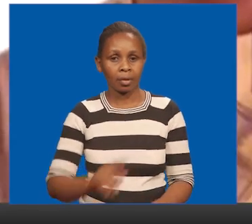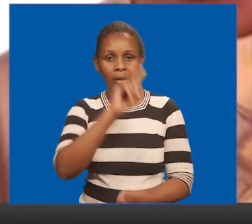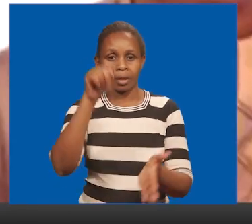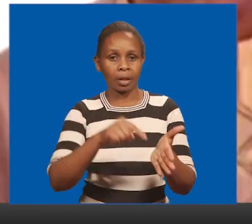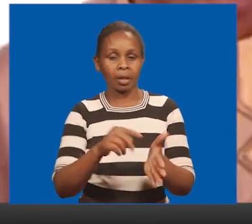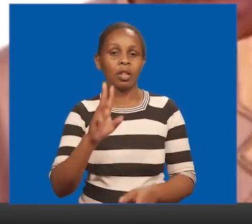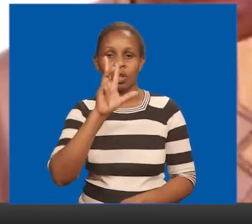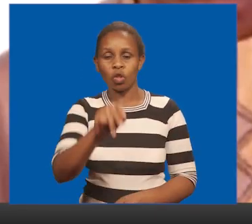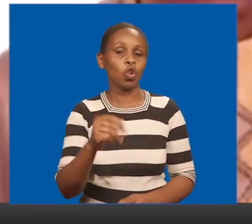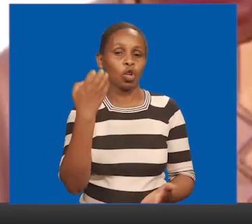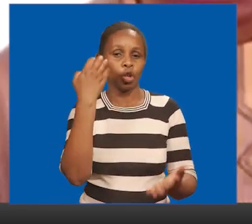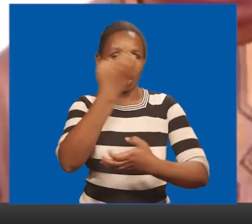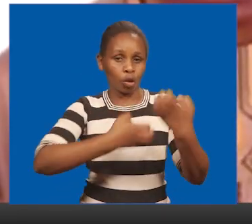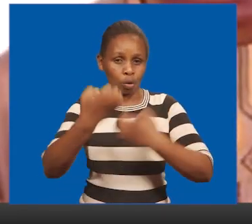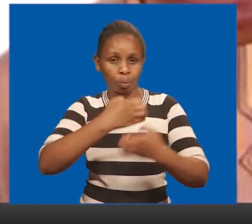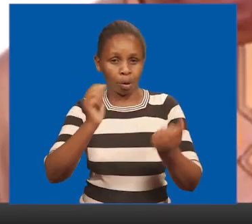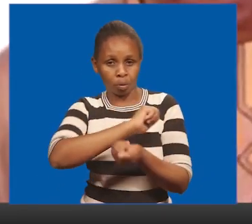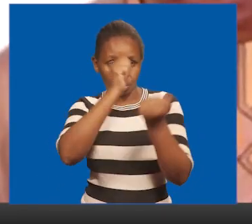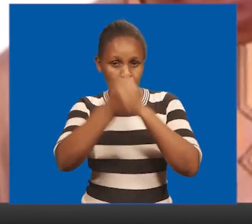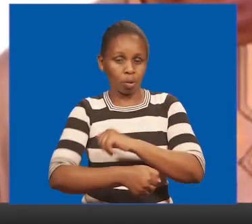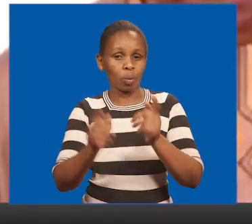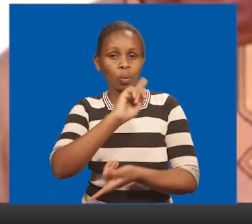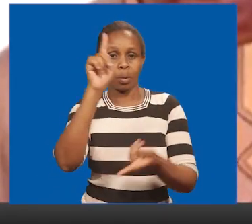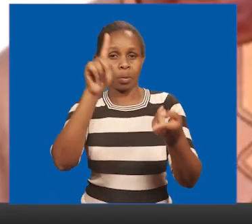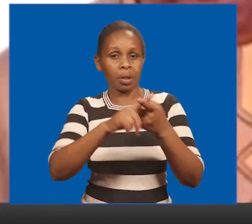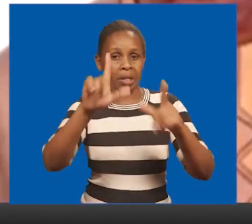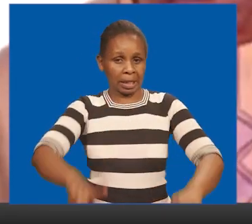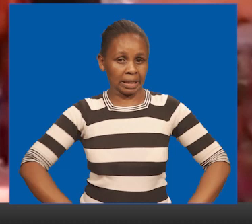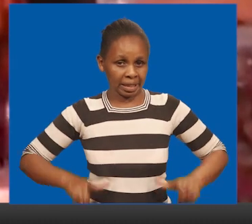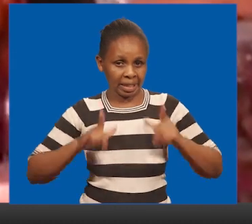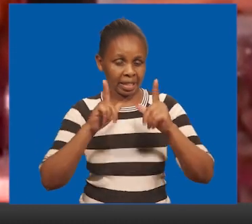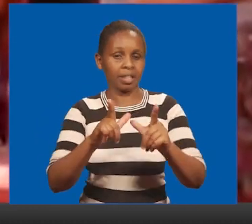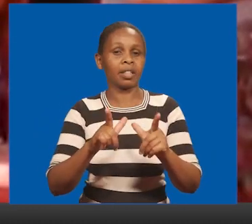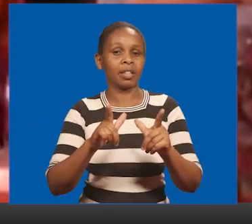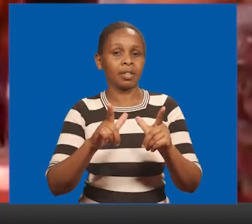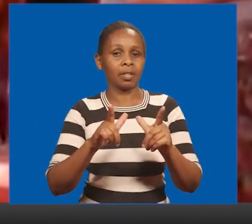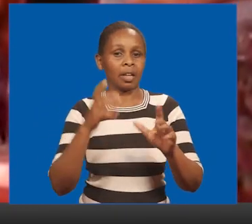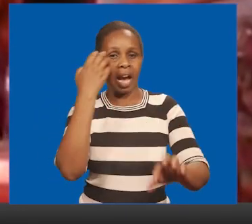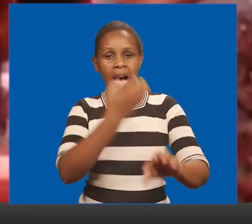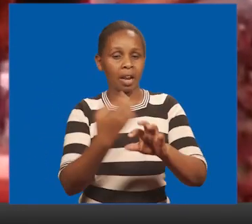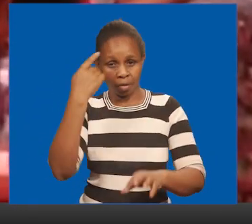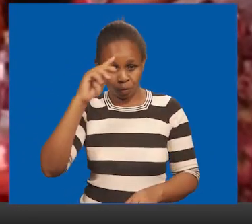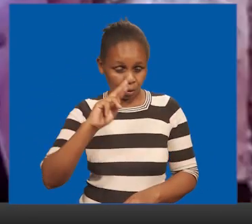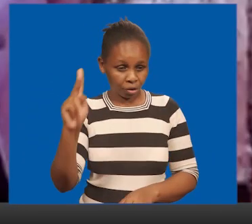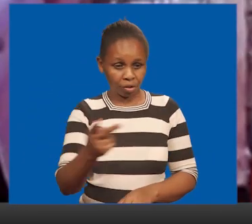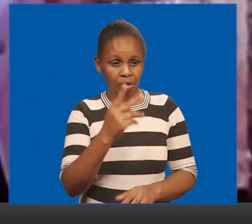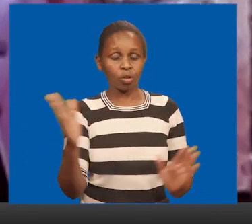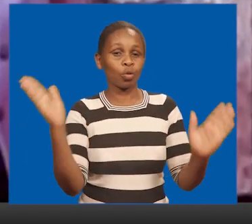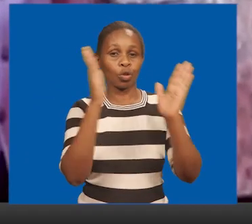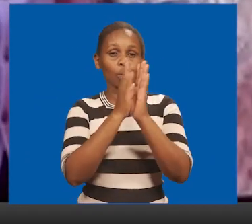there's no economy which can be transformed when life is extremely hard for